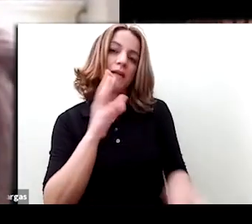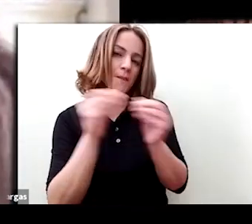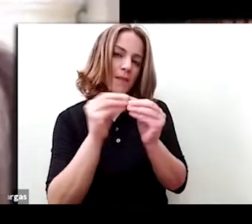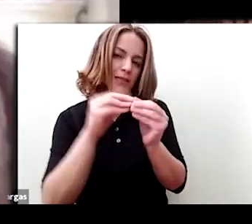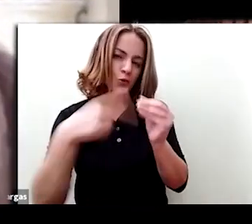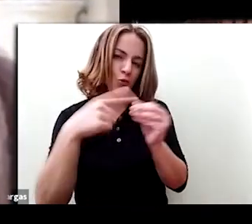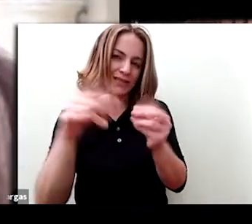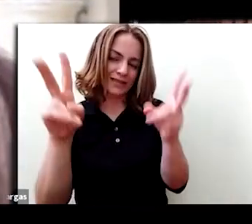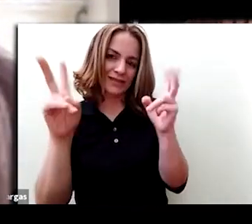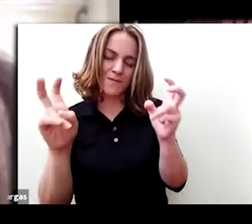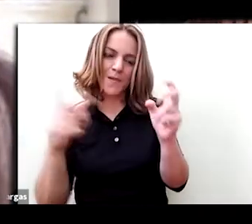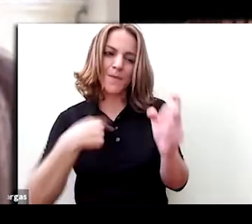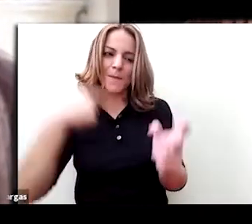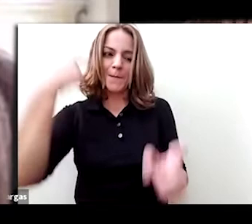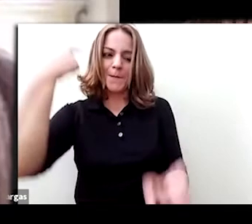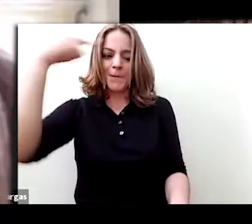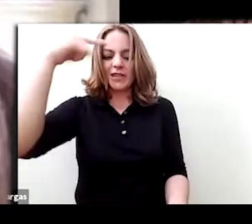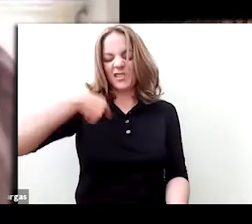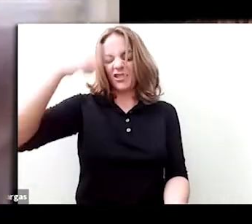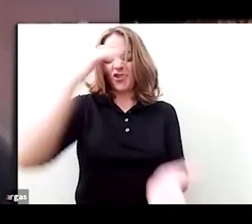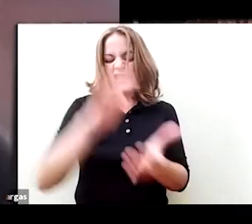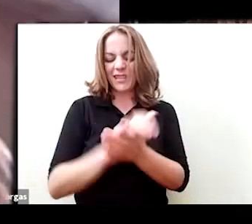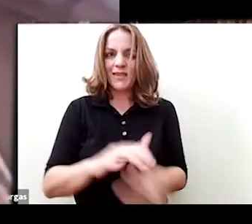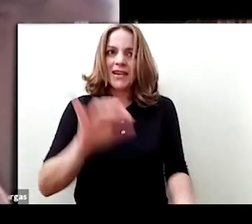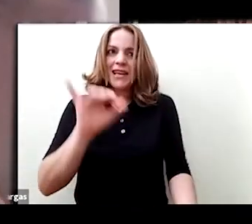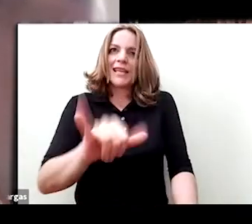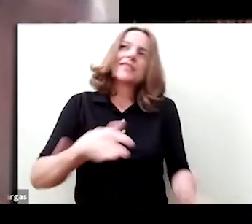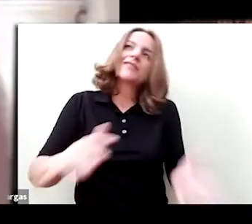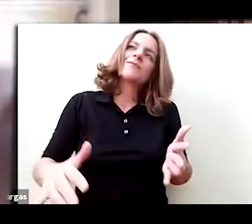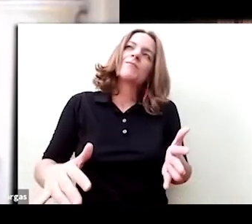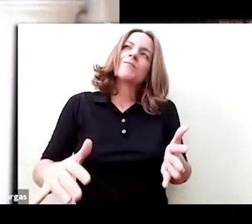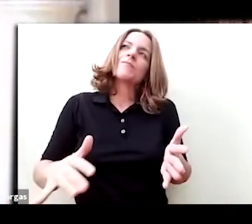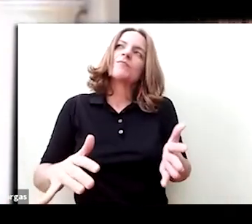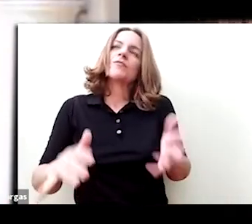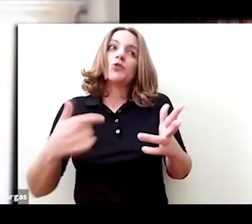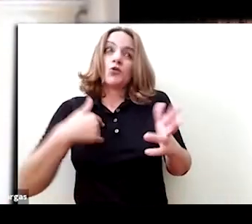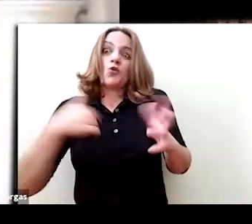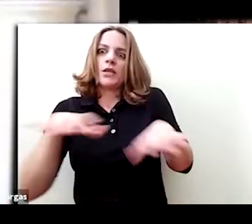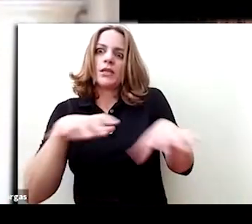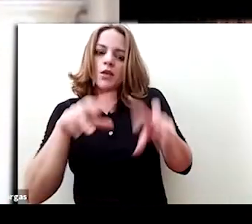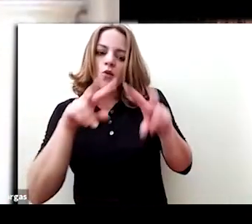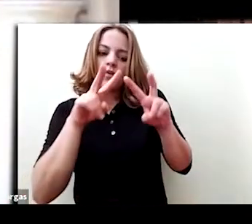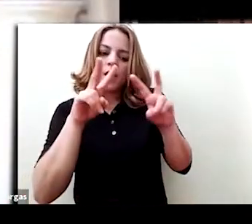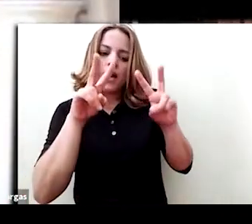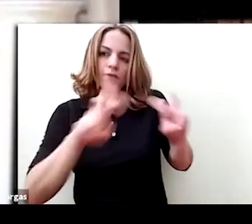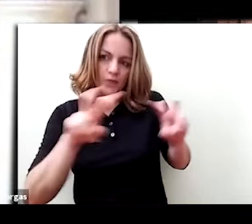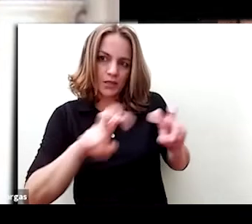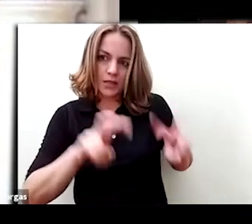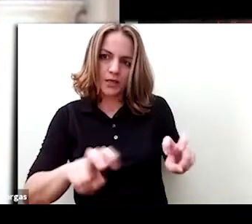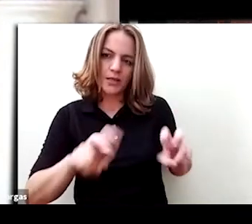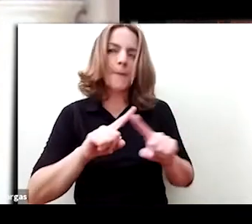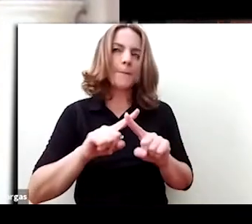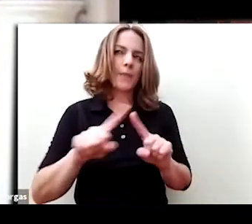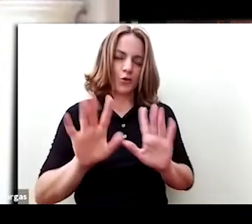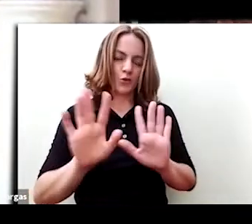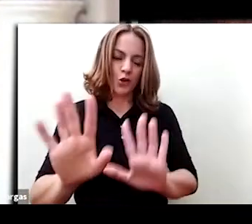my joy was the archival research. And so first, I think I want to I'll mention like why the collection at Centro